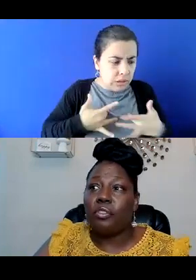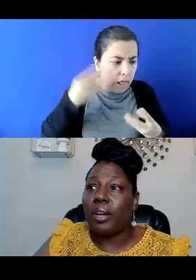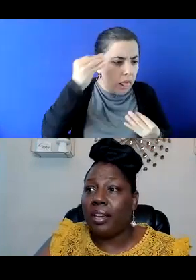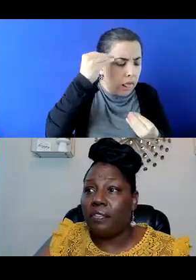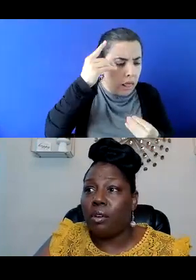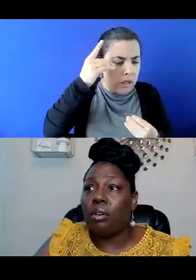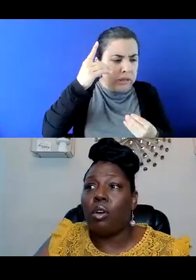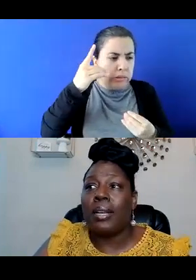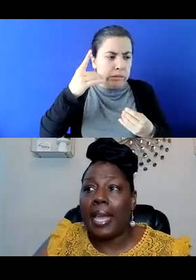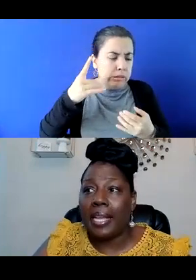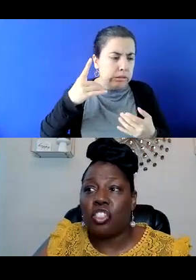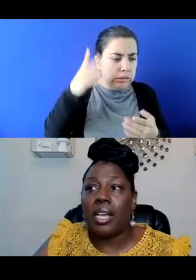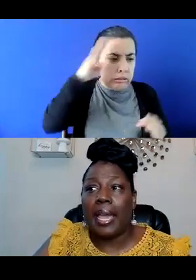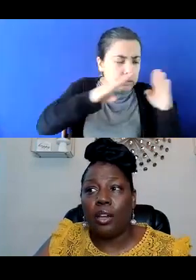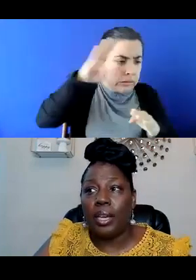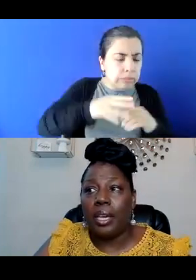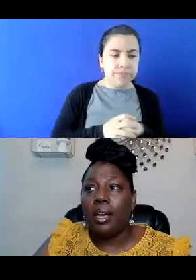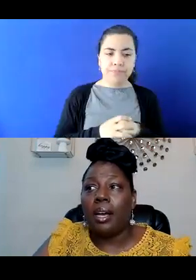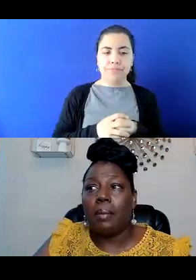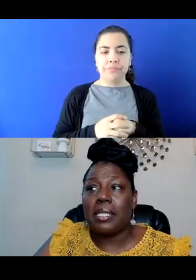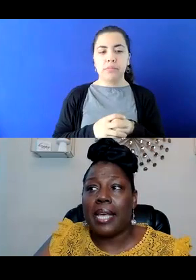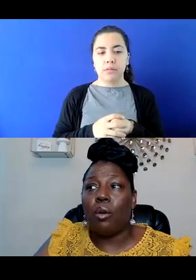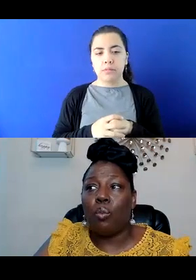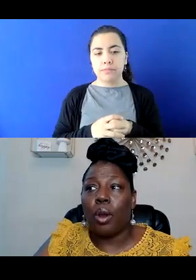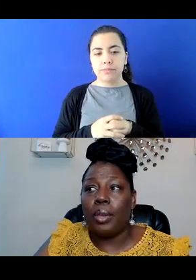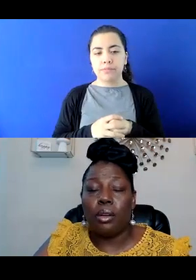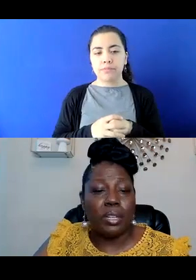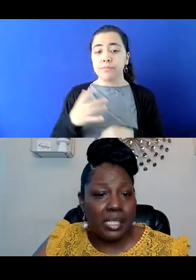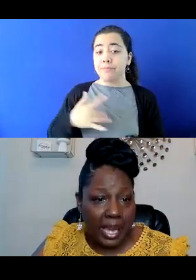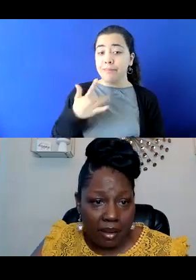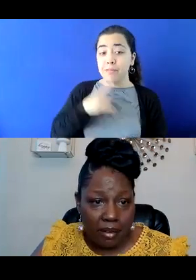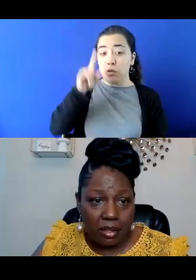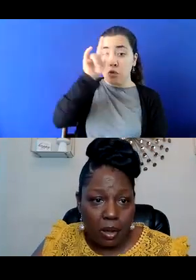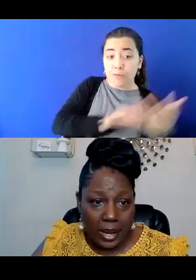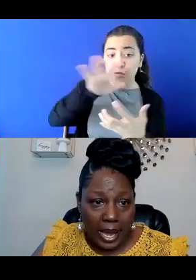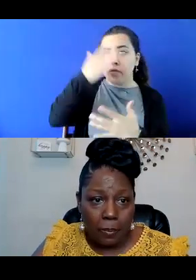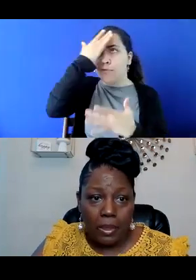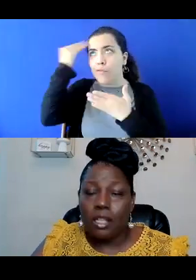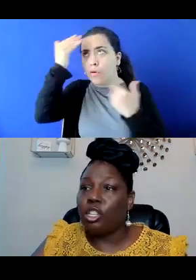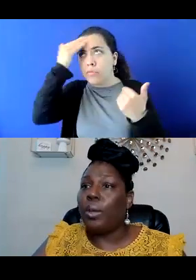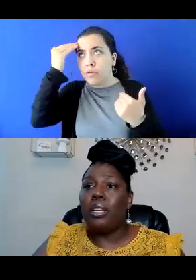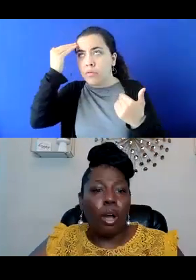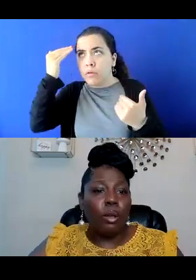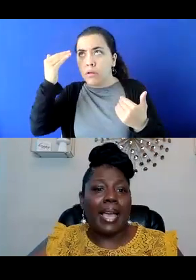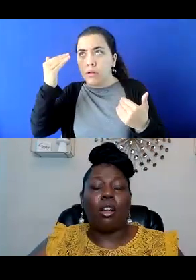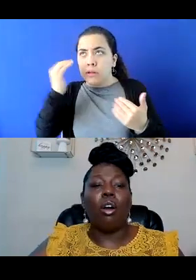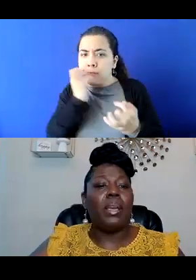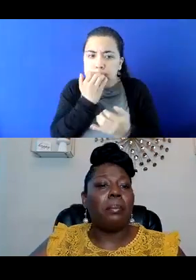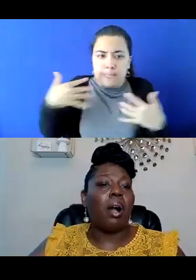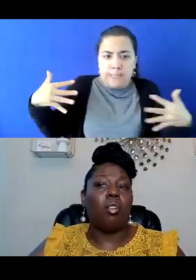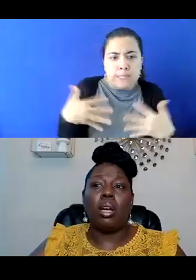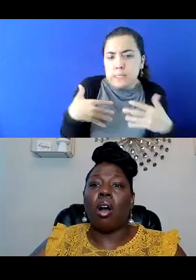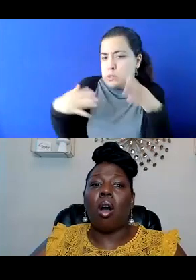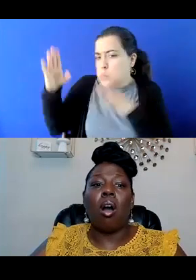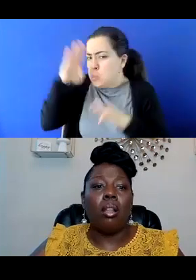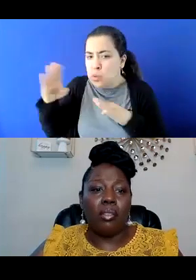confused, forgetful, on edge, angry, upset, worried, or scared. Okay. So we know that COVID